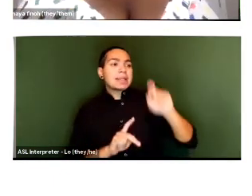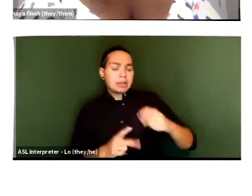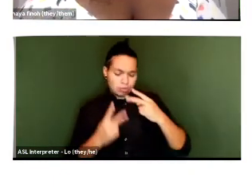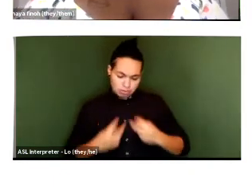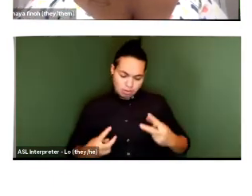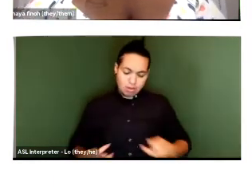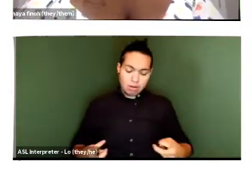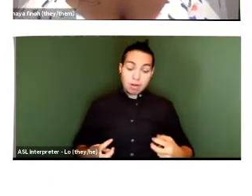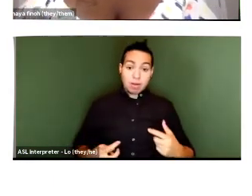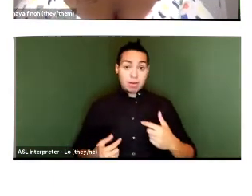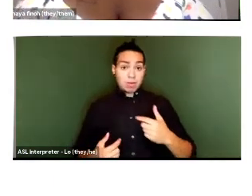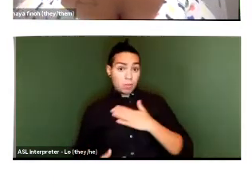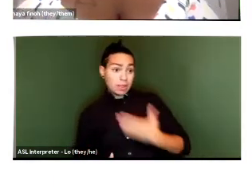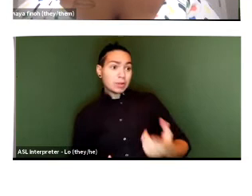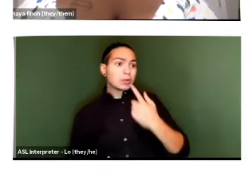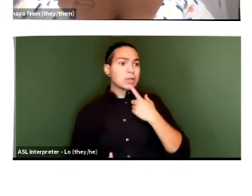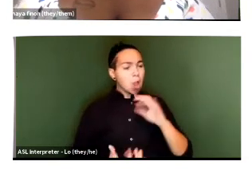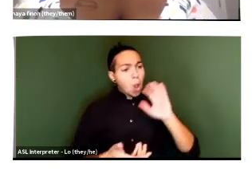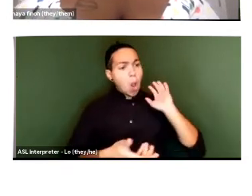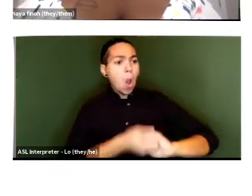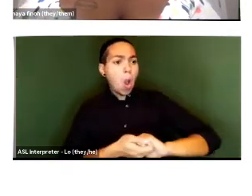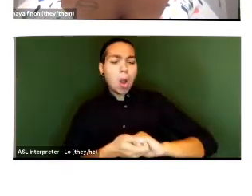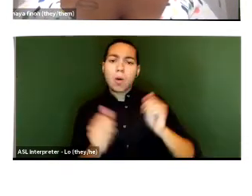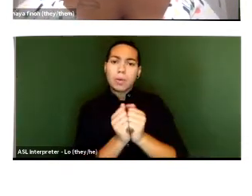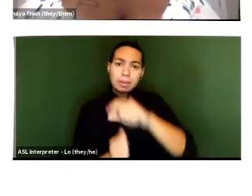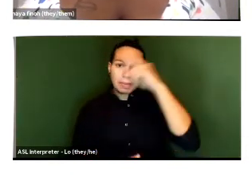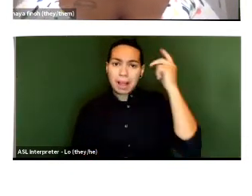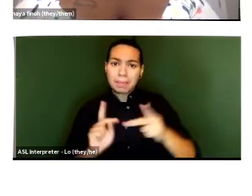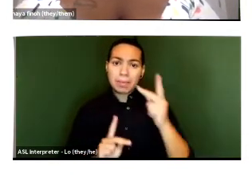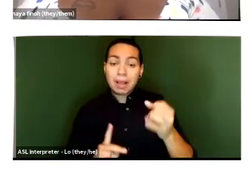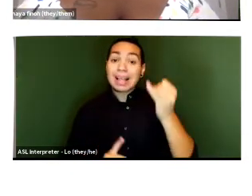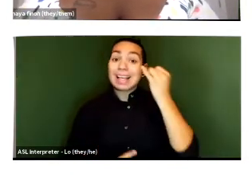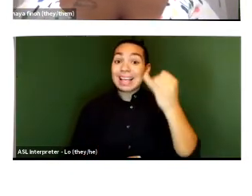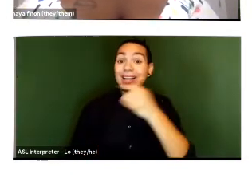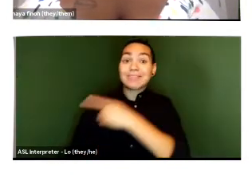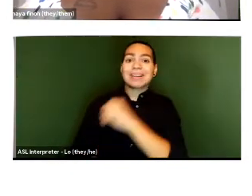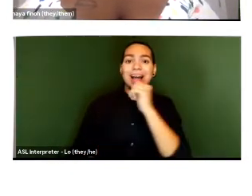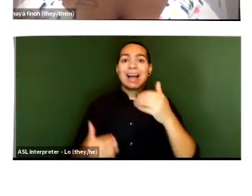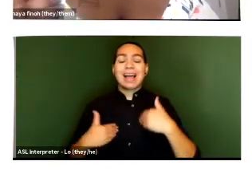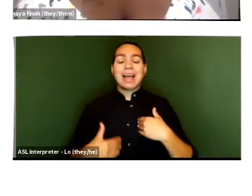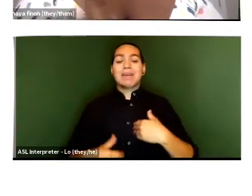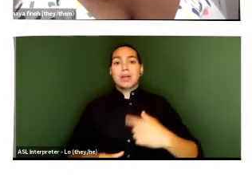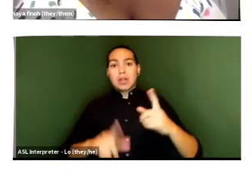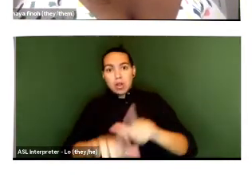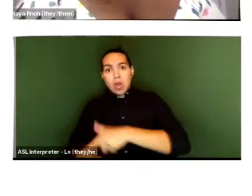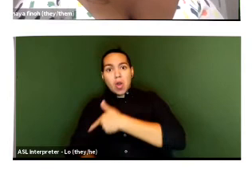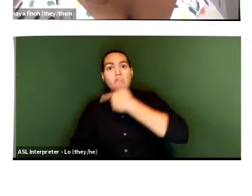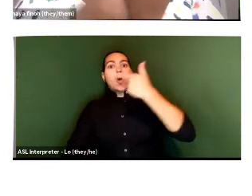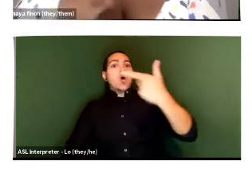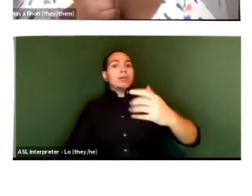you be so quick to claim solidarity with Black people if we didn't have a long and rich history of freedom struggles and coalition